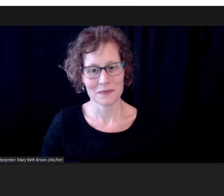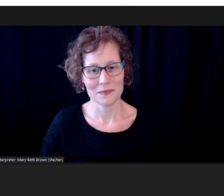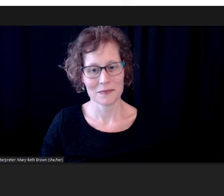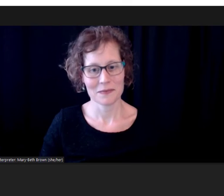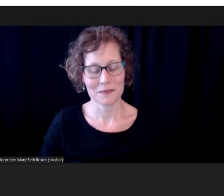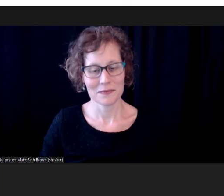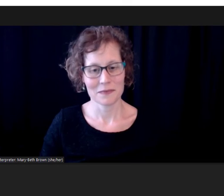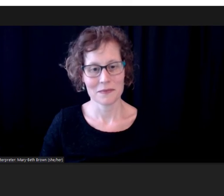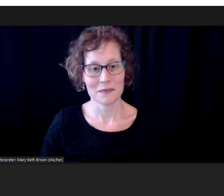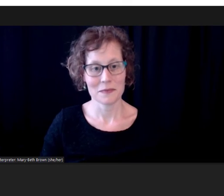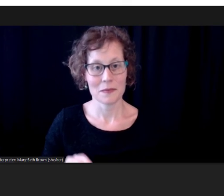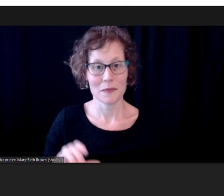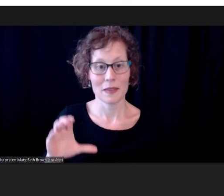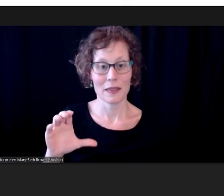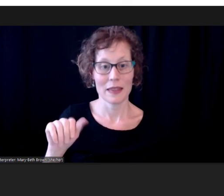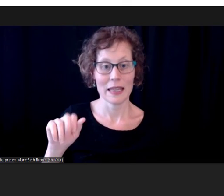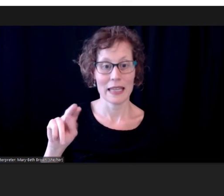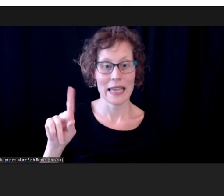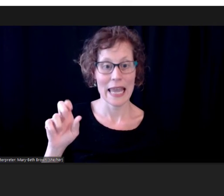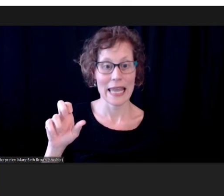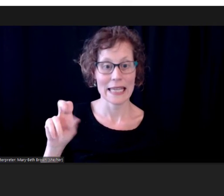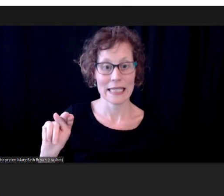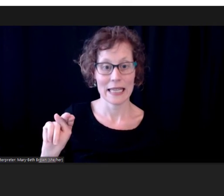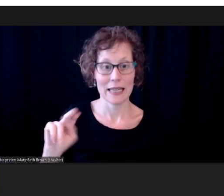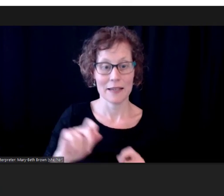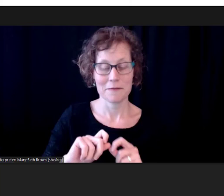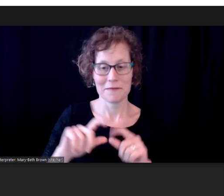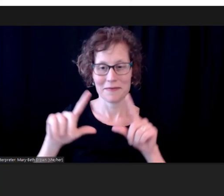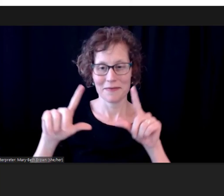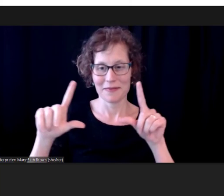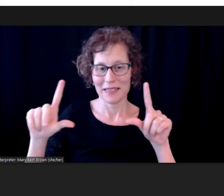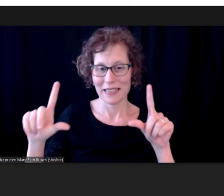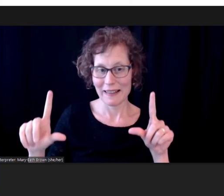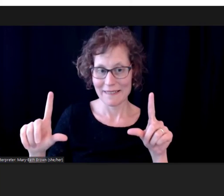And we have Candin coming on screen here.